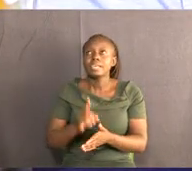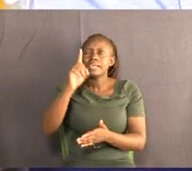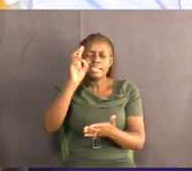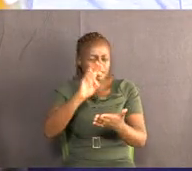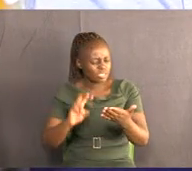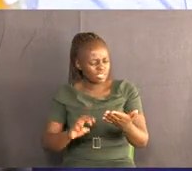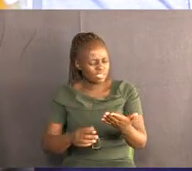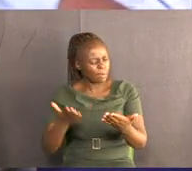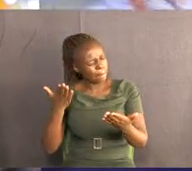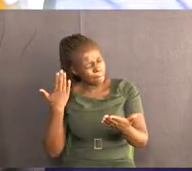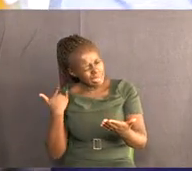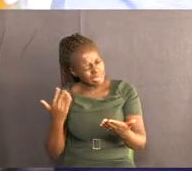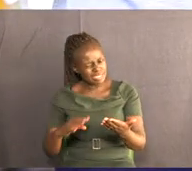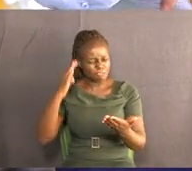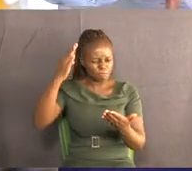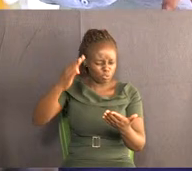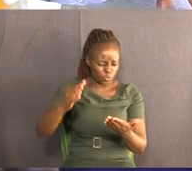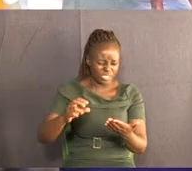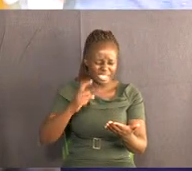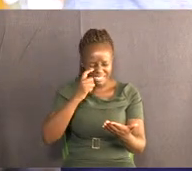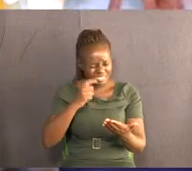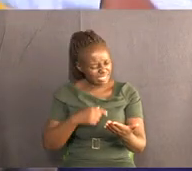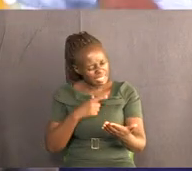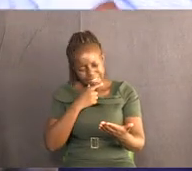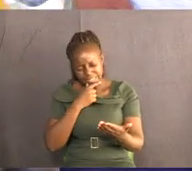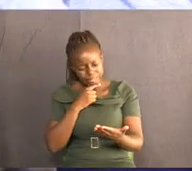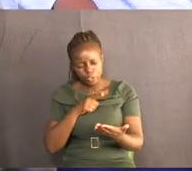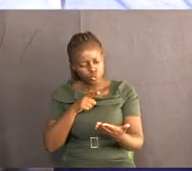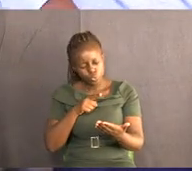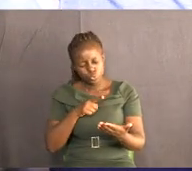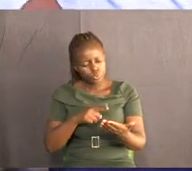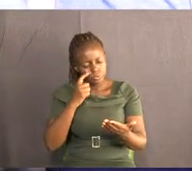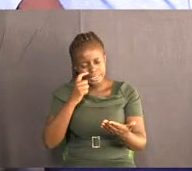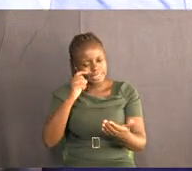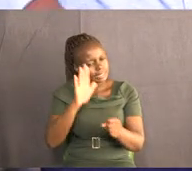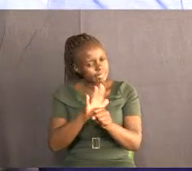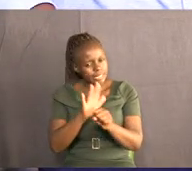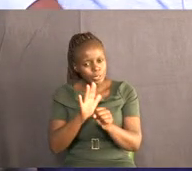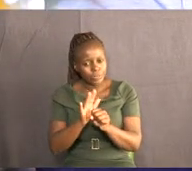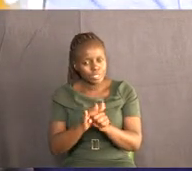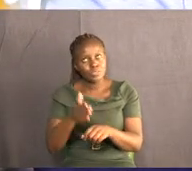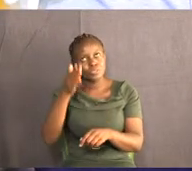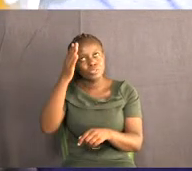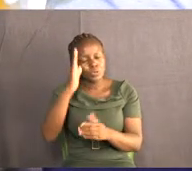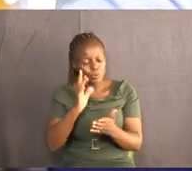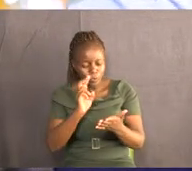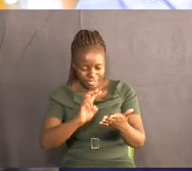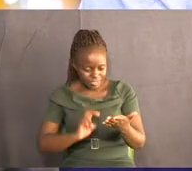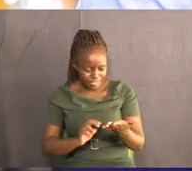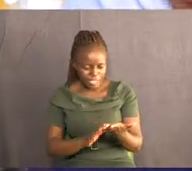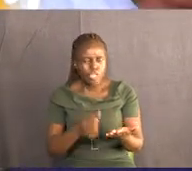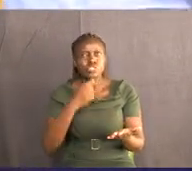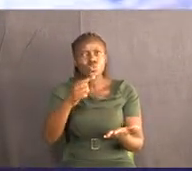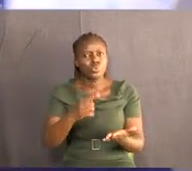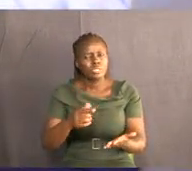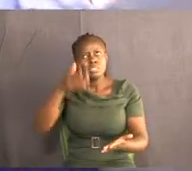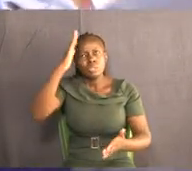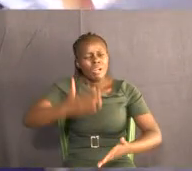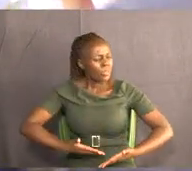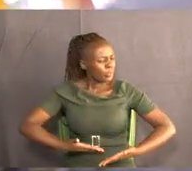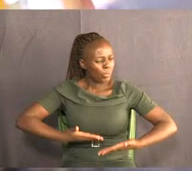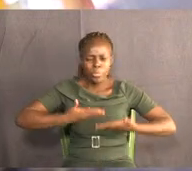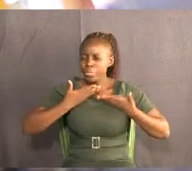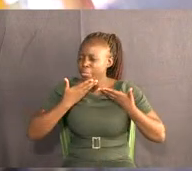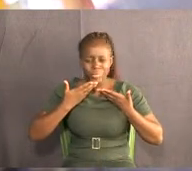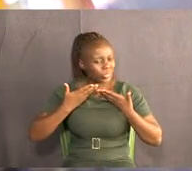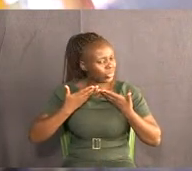future sins. And we stand to be condemned because we know everything that we've been doing. So his wrath, his anger,